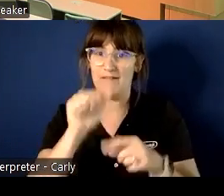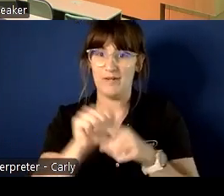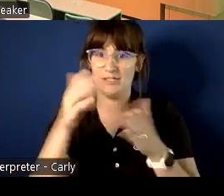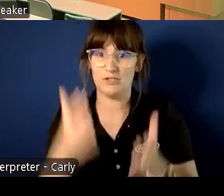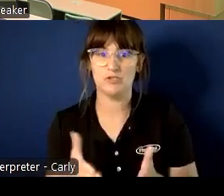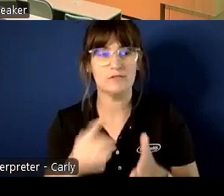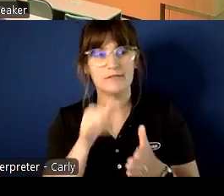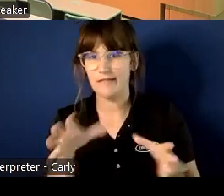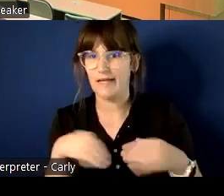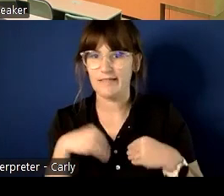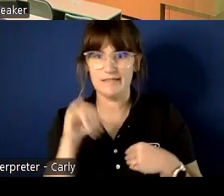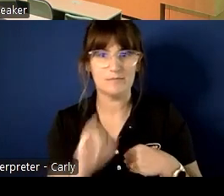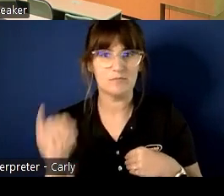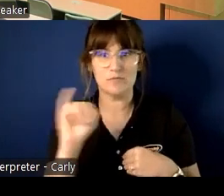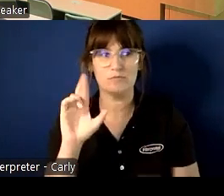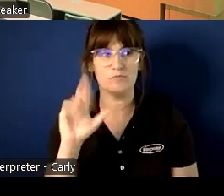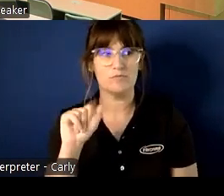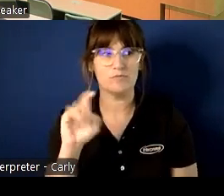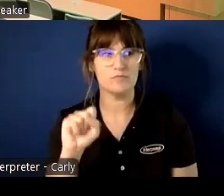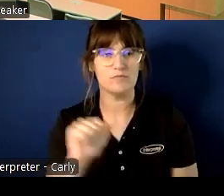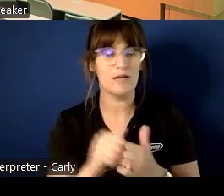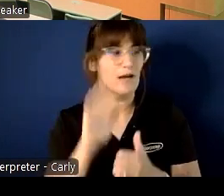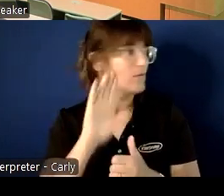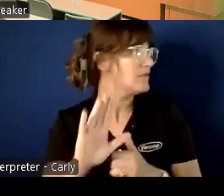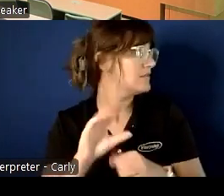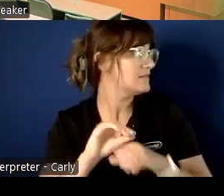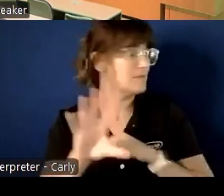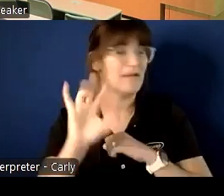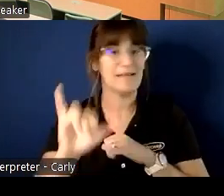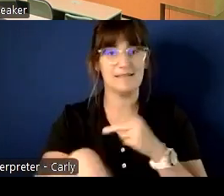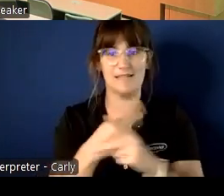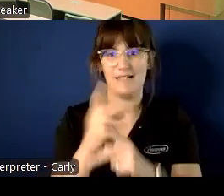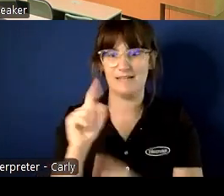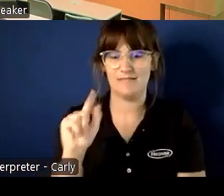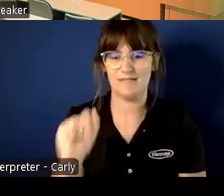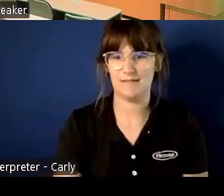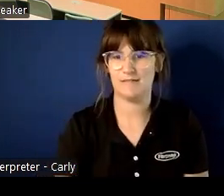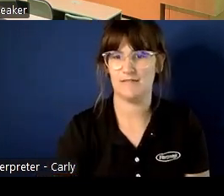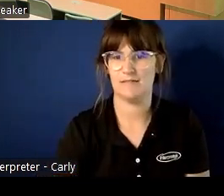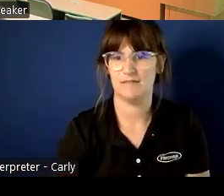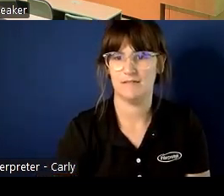accept insurance rates, how can this impact this kind of data? So